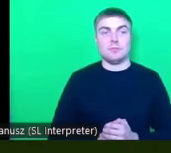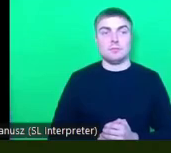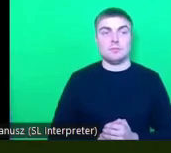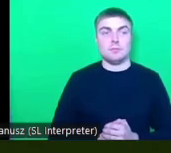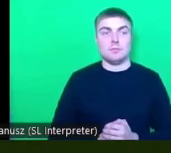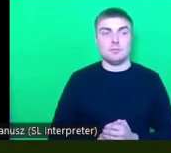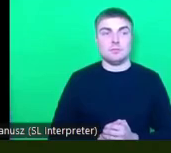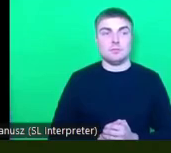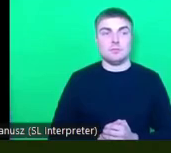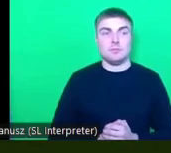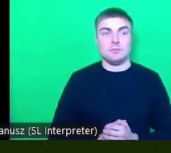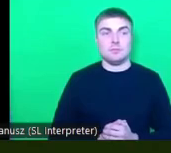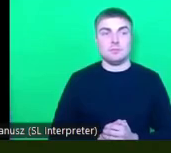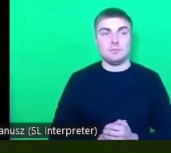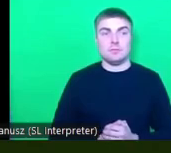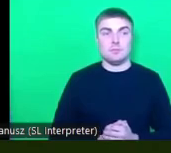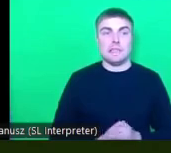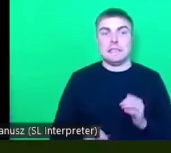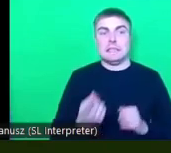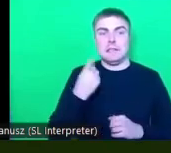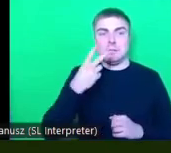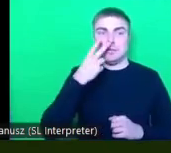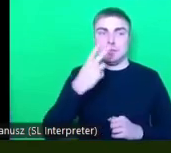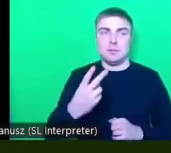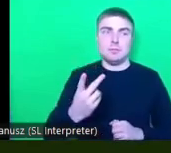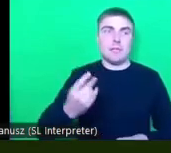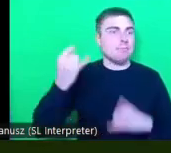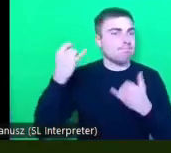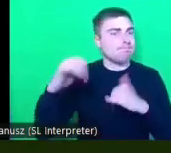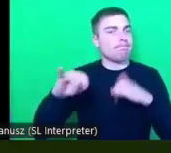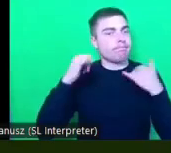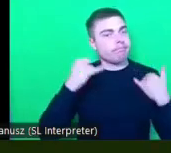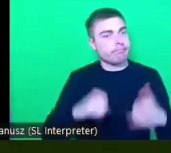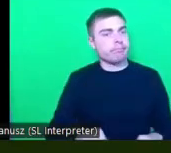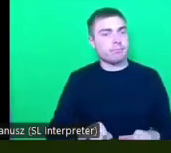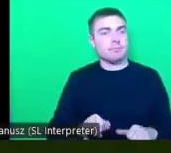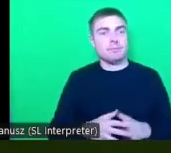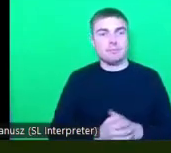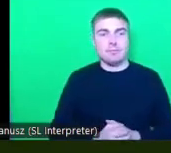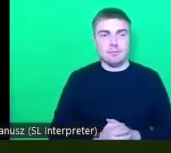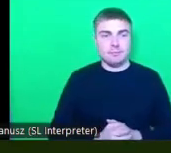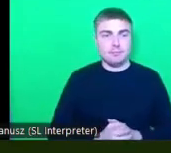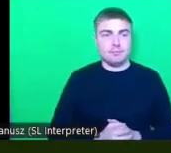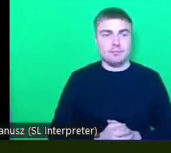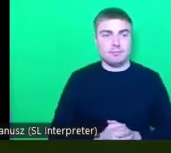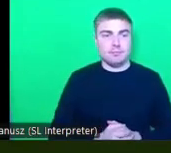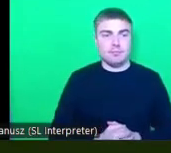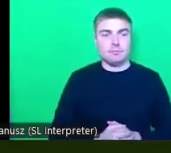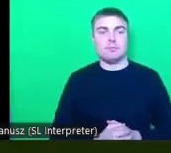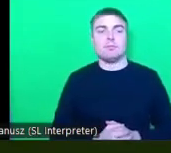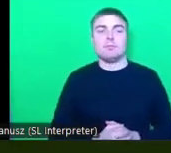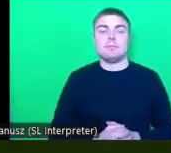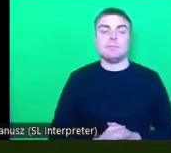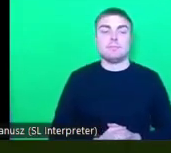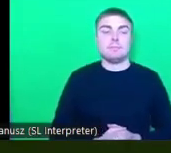pretty different pattern. So what's in Norway is, here it's actually, the Norwegian actually